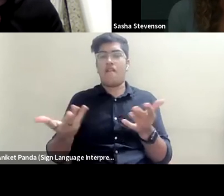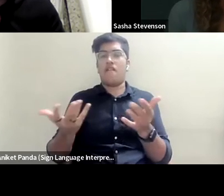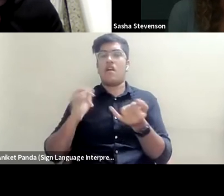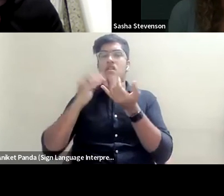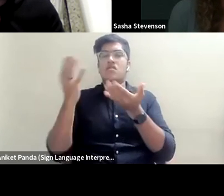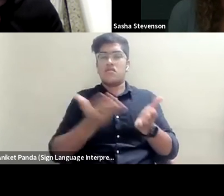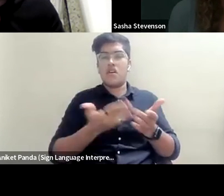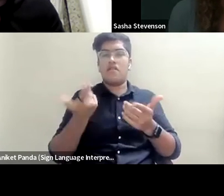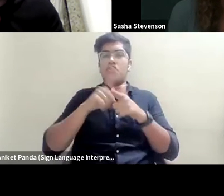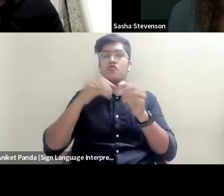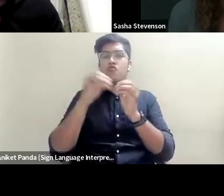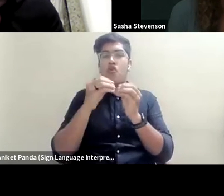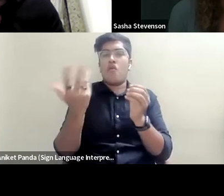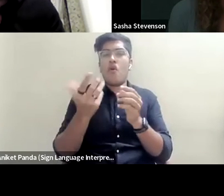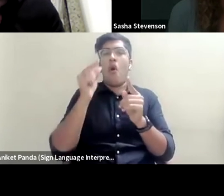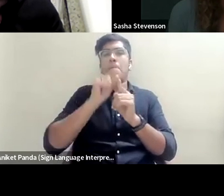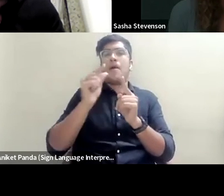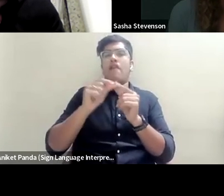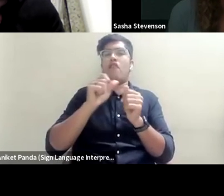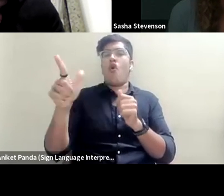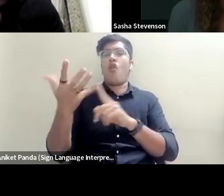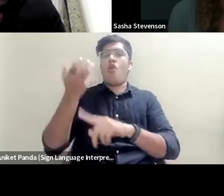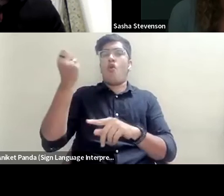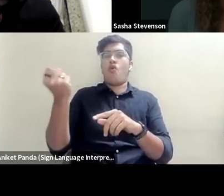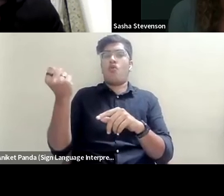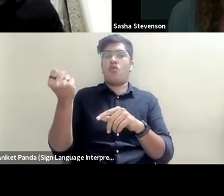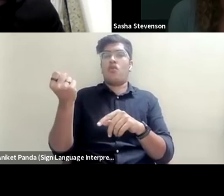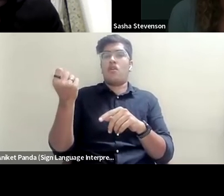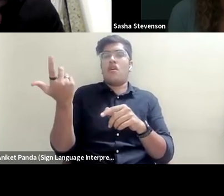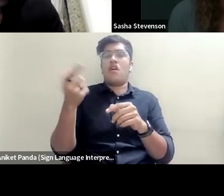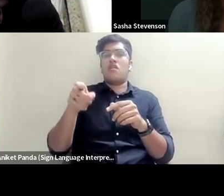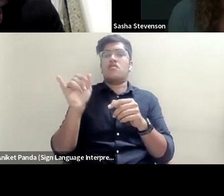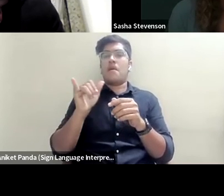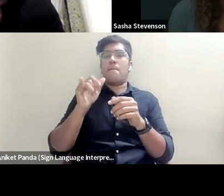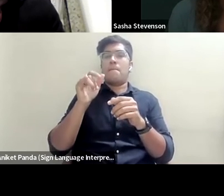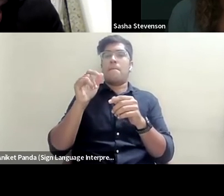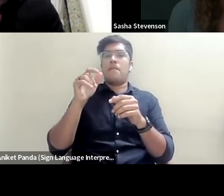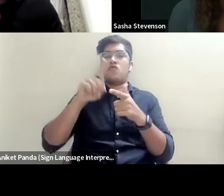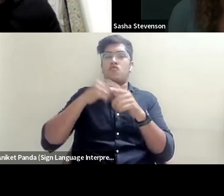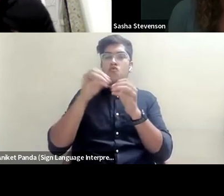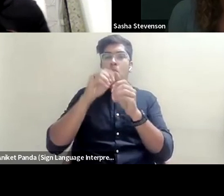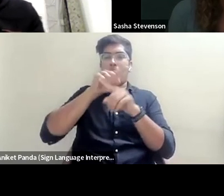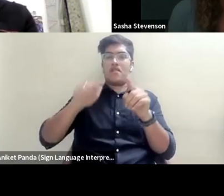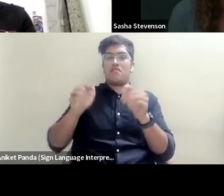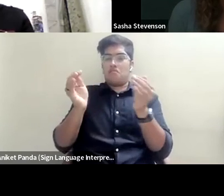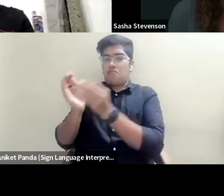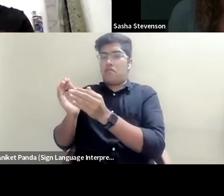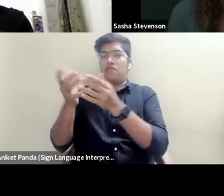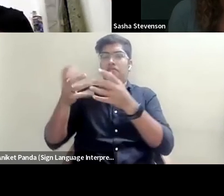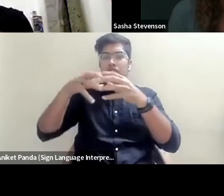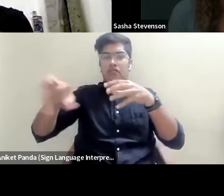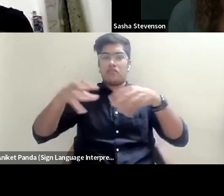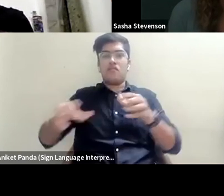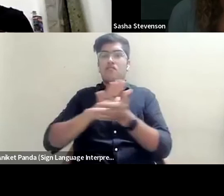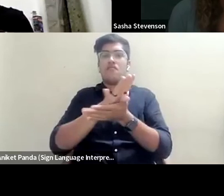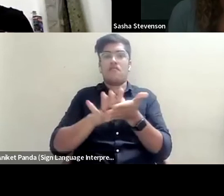at the mercy of the private sector, where reservation policies also do not apply. Which is why, in terms of